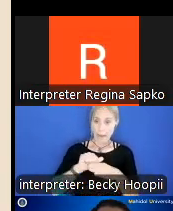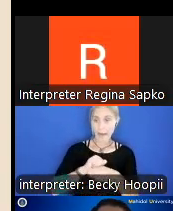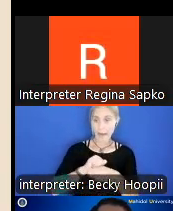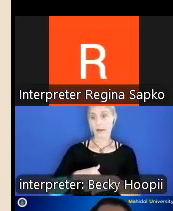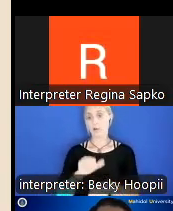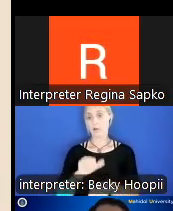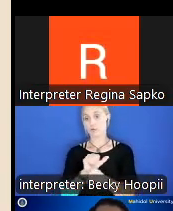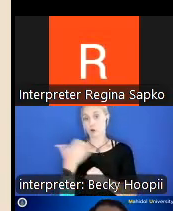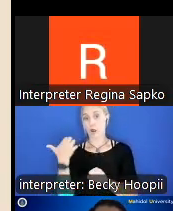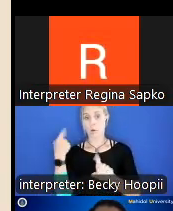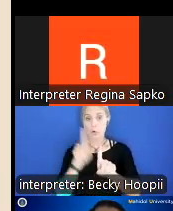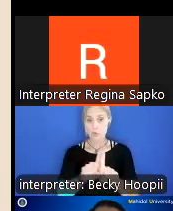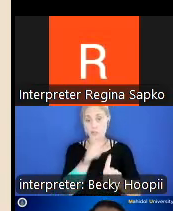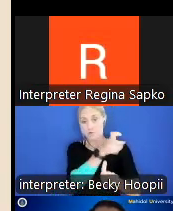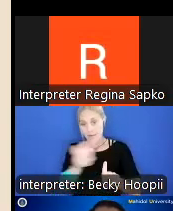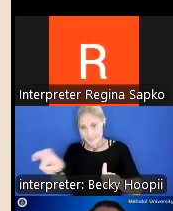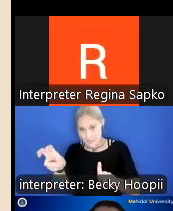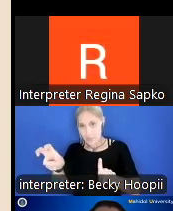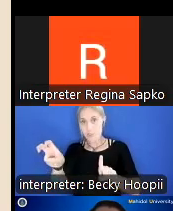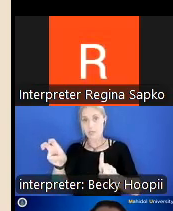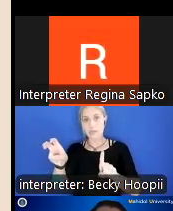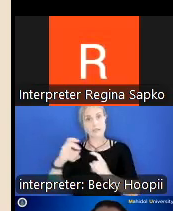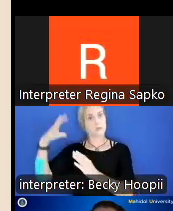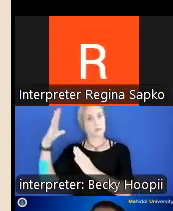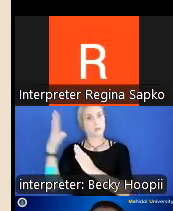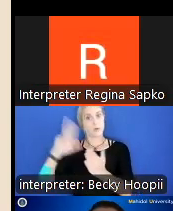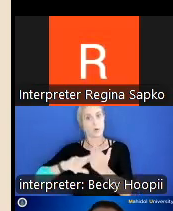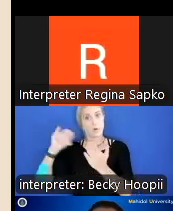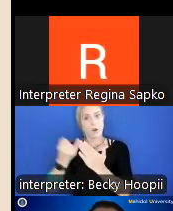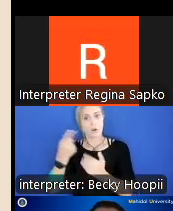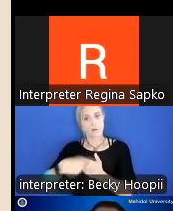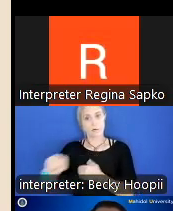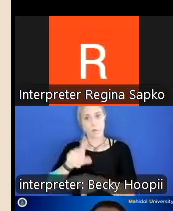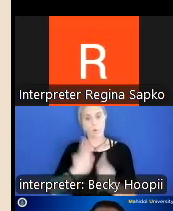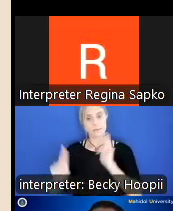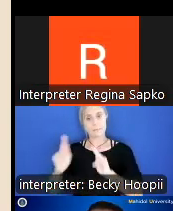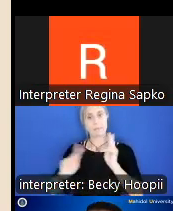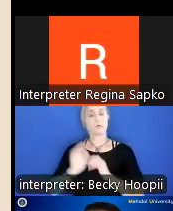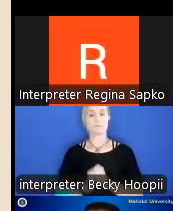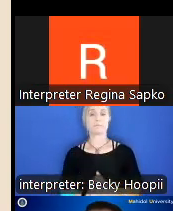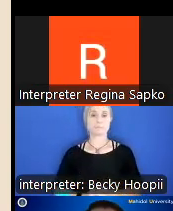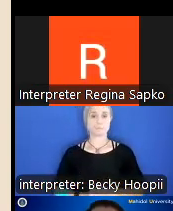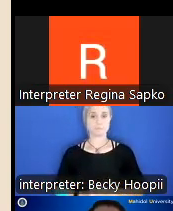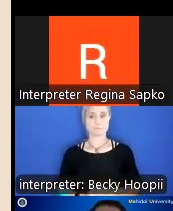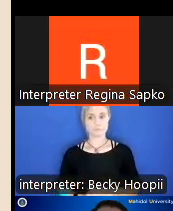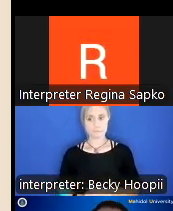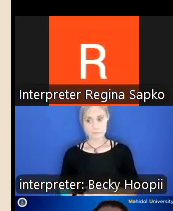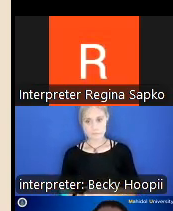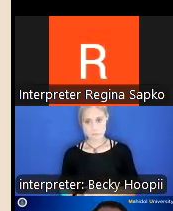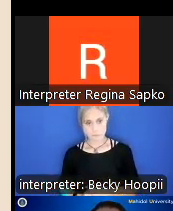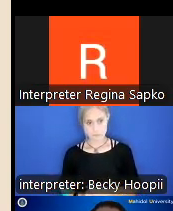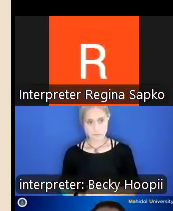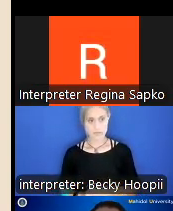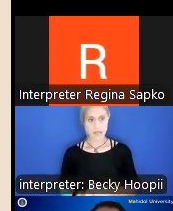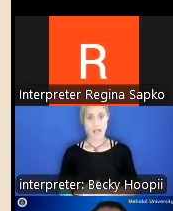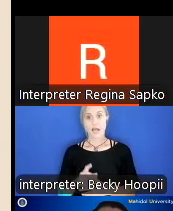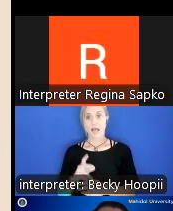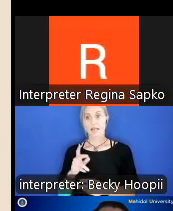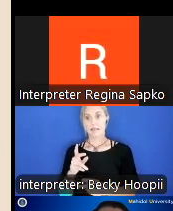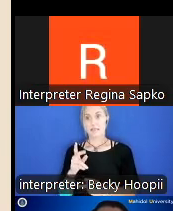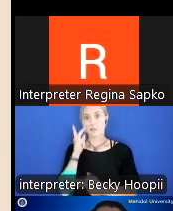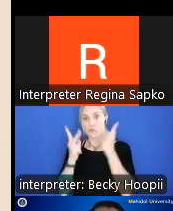period project for those people. And like Redemptorist Foundation provide